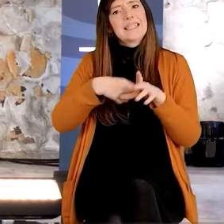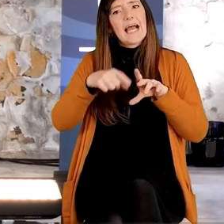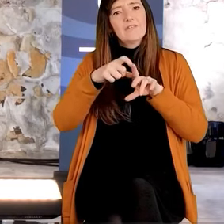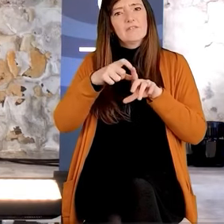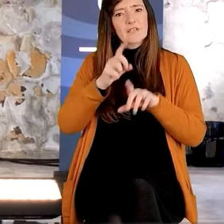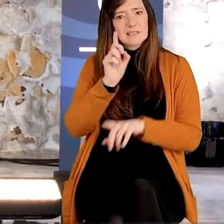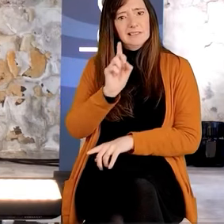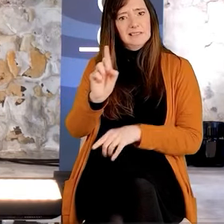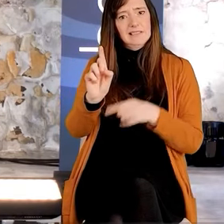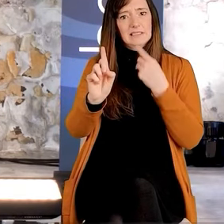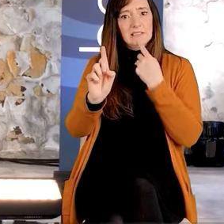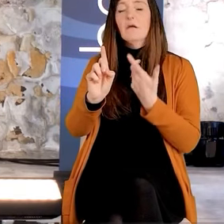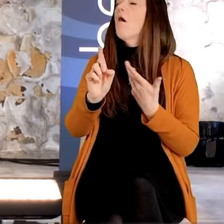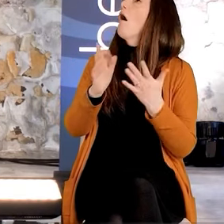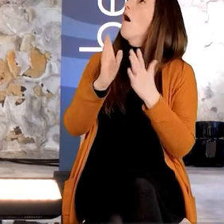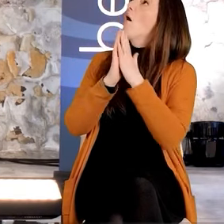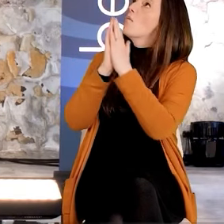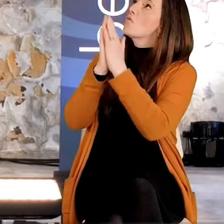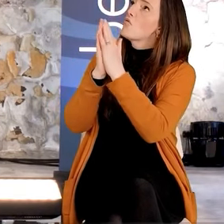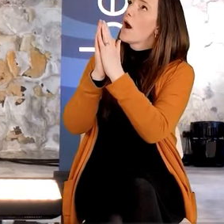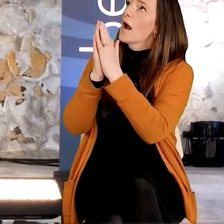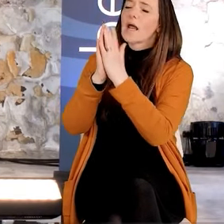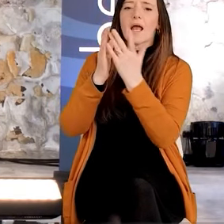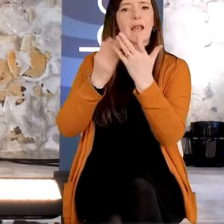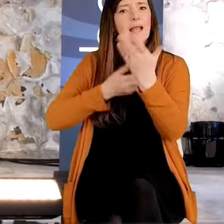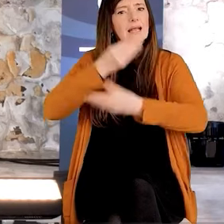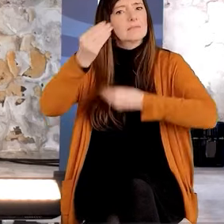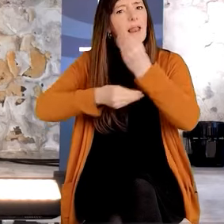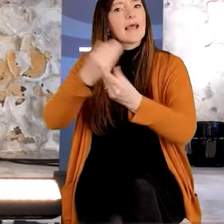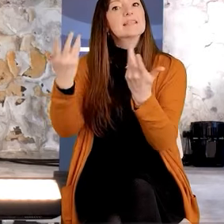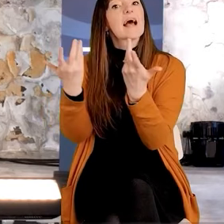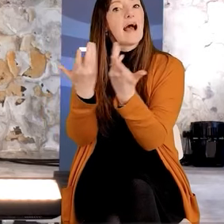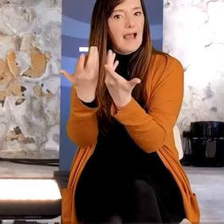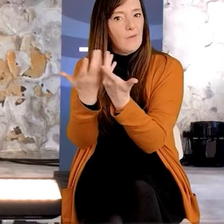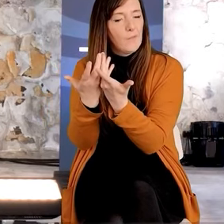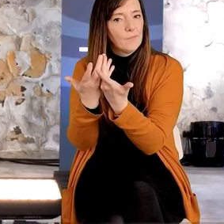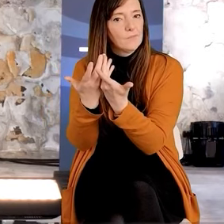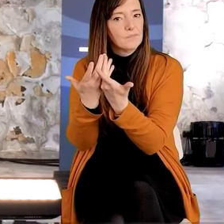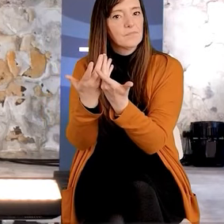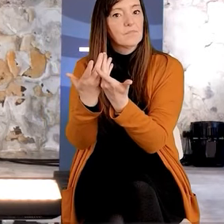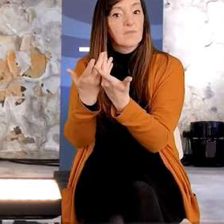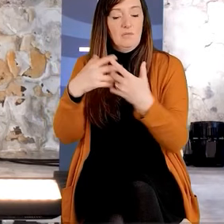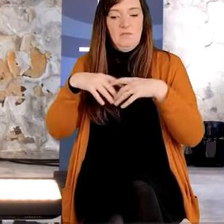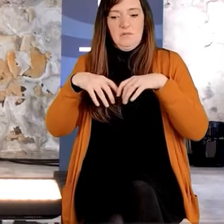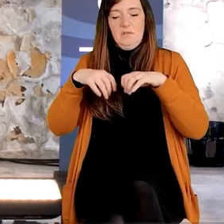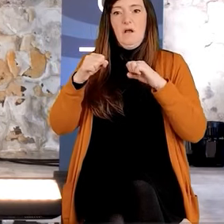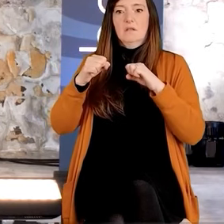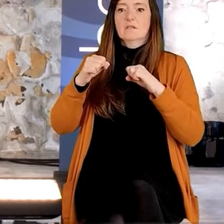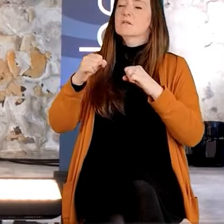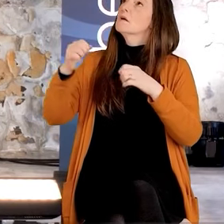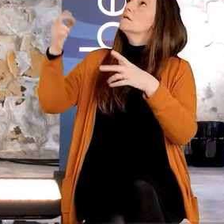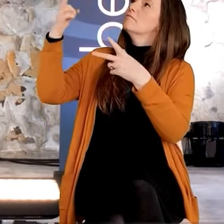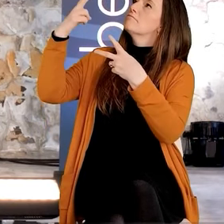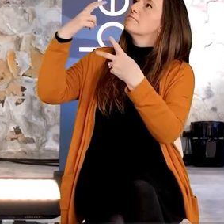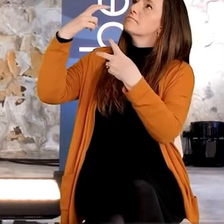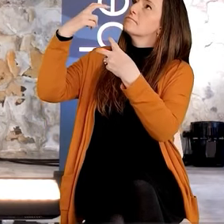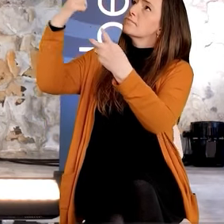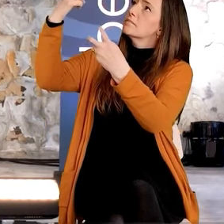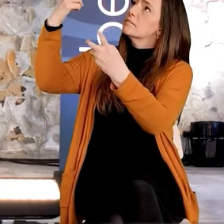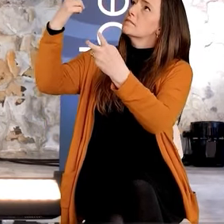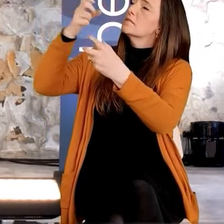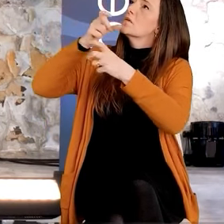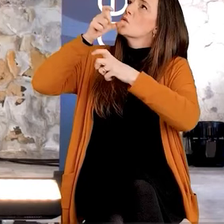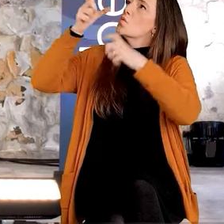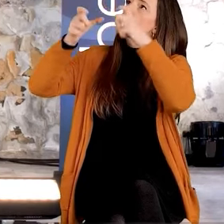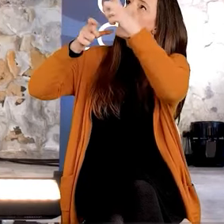pray. And he begins to pray, but he tells us more about how he prays. And so he says at the beginning, give